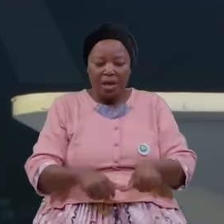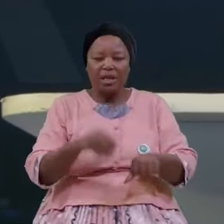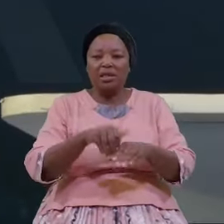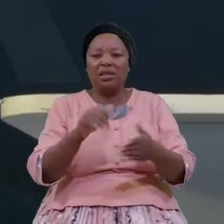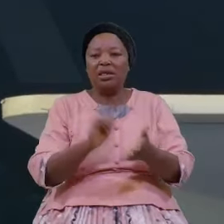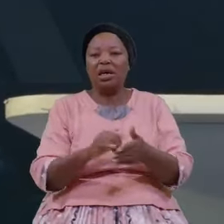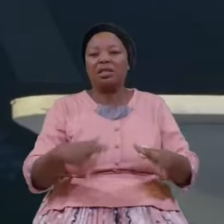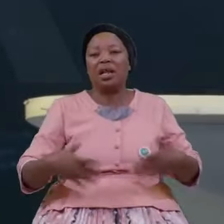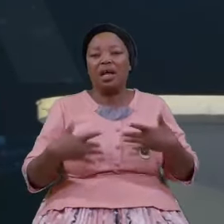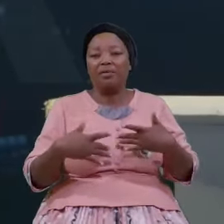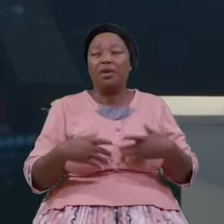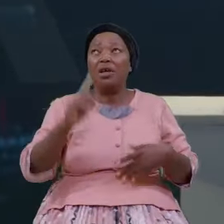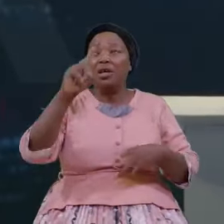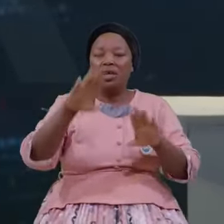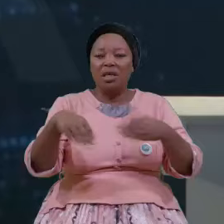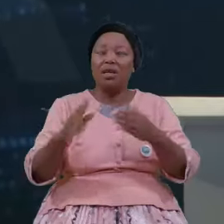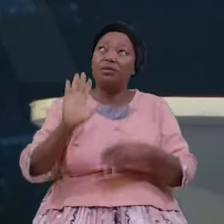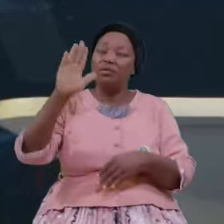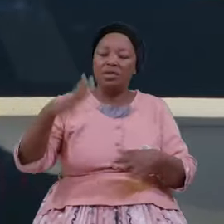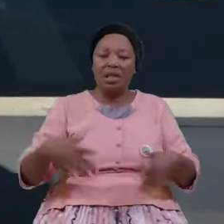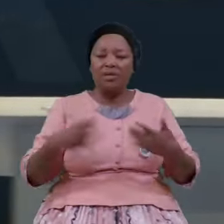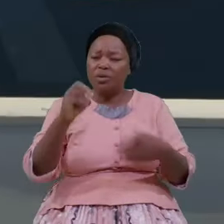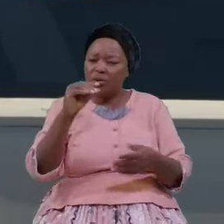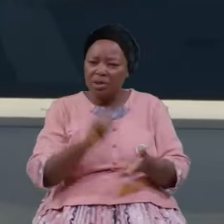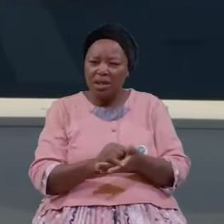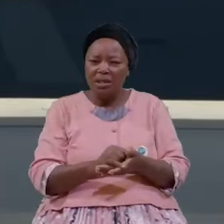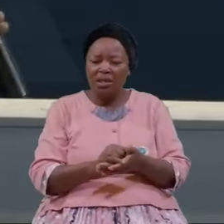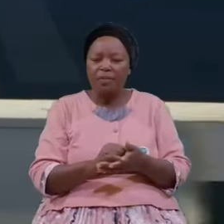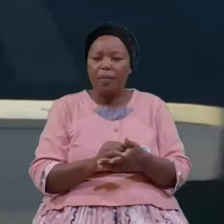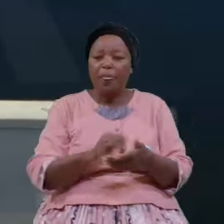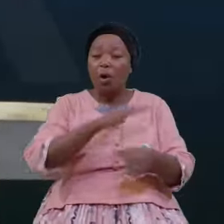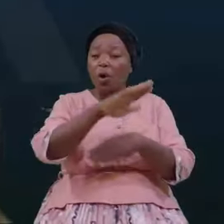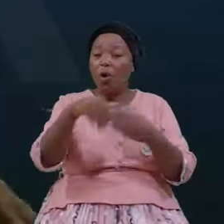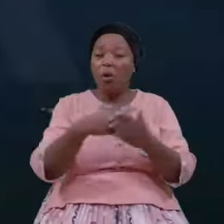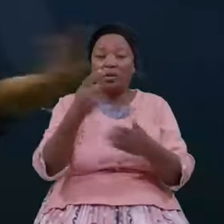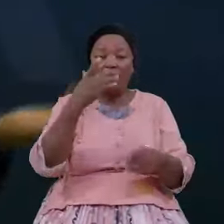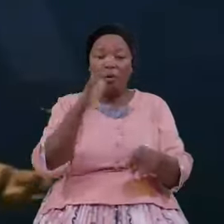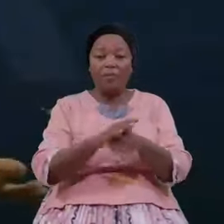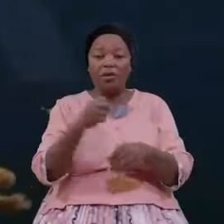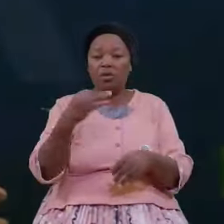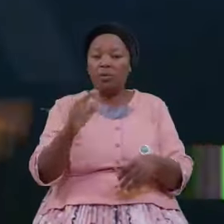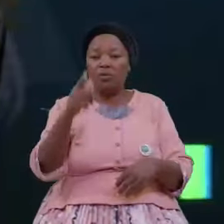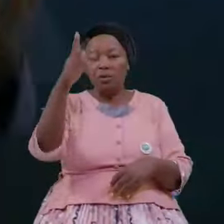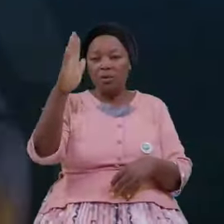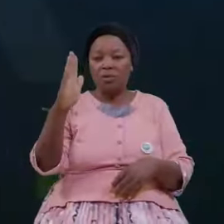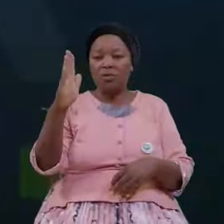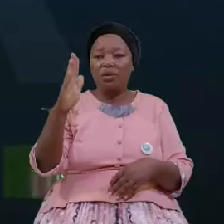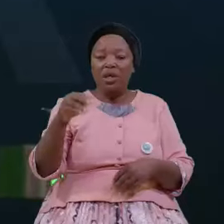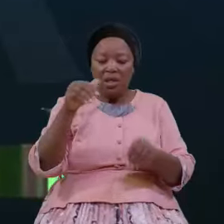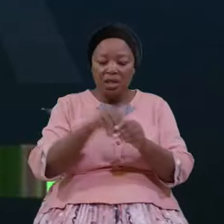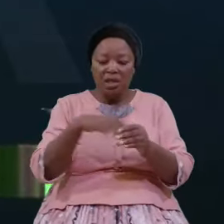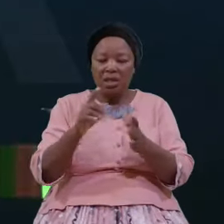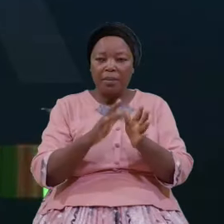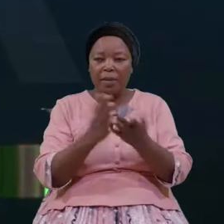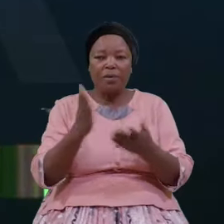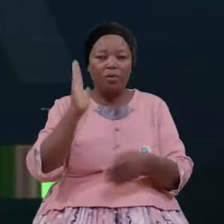gave his life so that all the promises of God in the scriptures will be mine, will